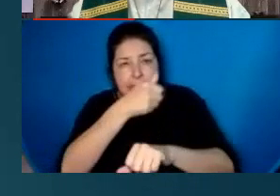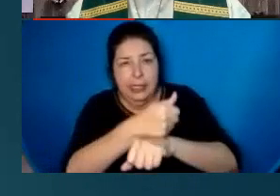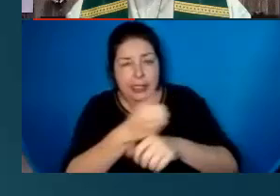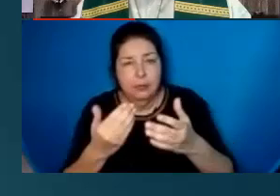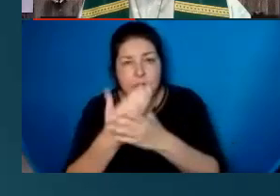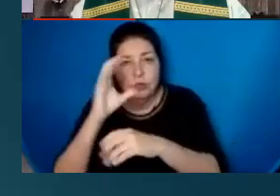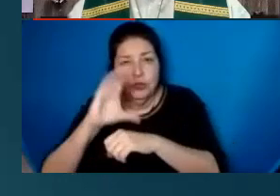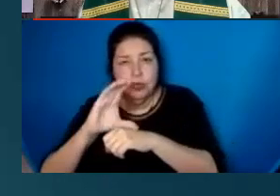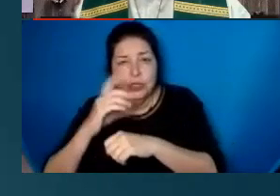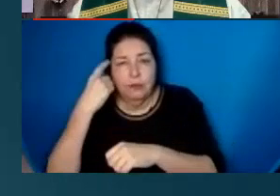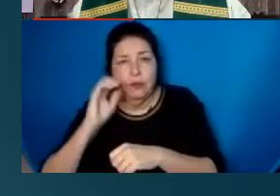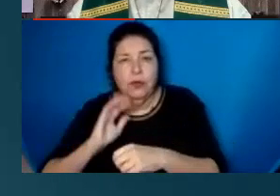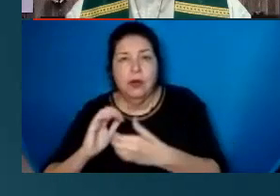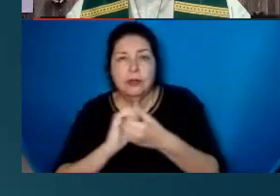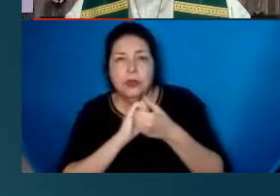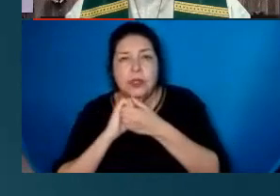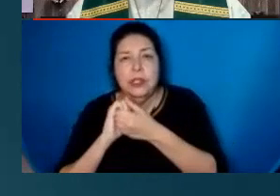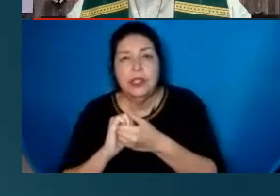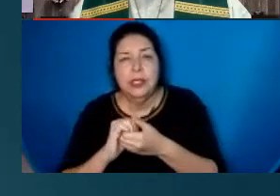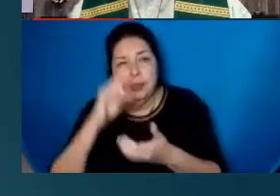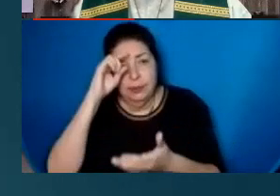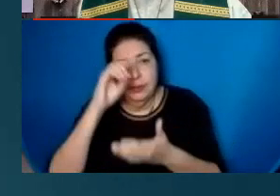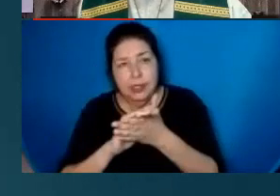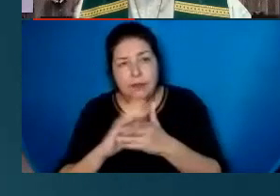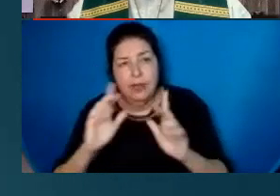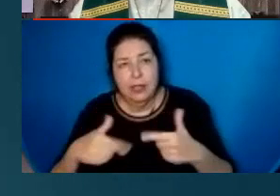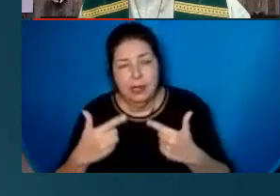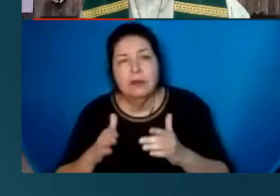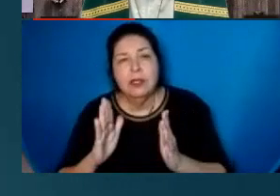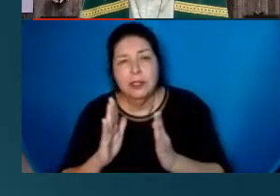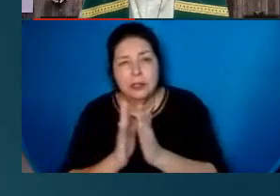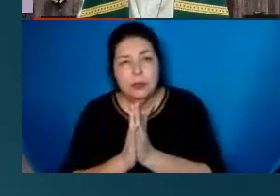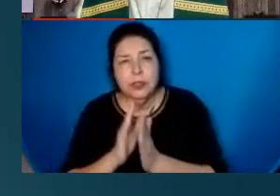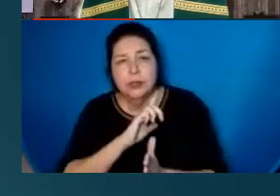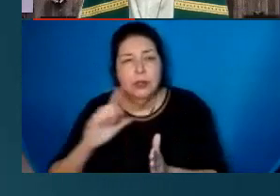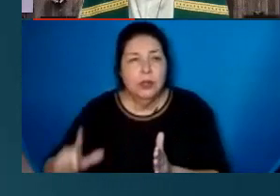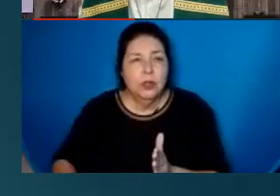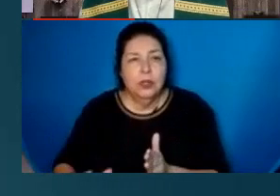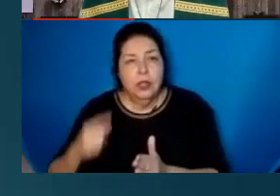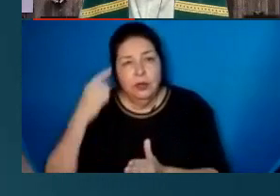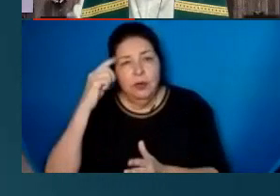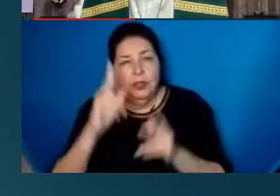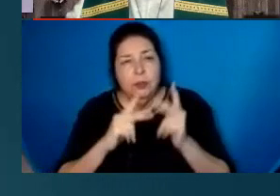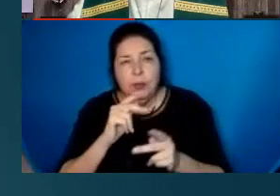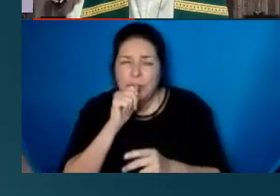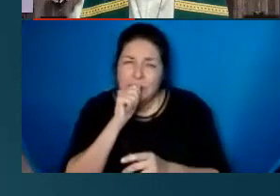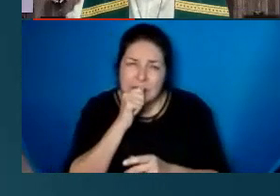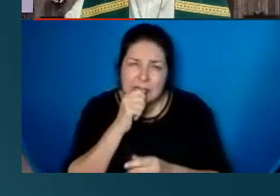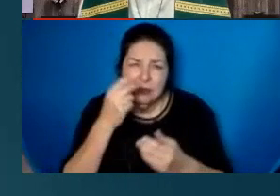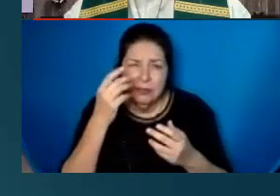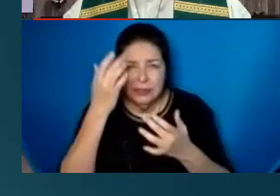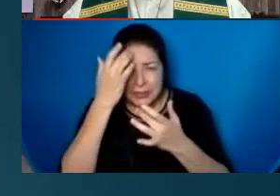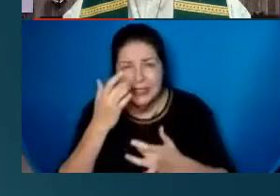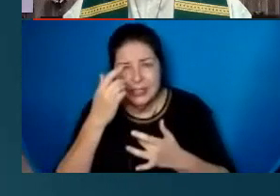and for our unity in doctrine and life, let us pray to the Lord. For those who suffer illness of body